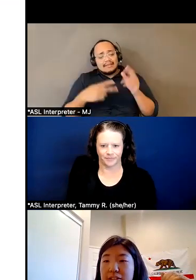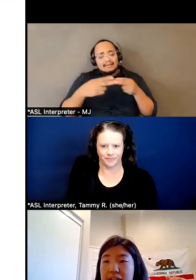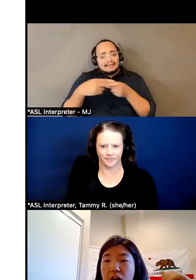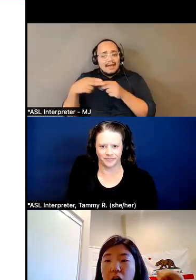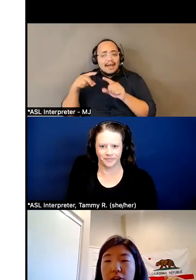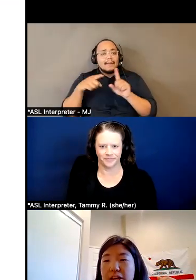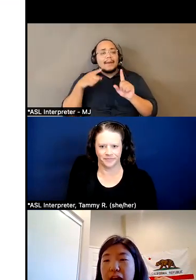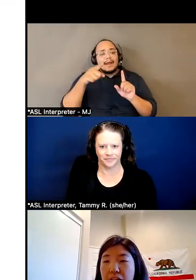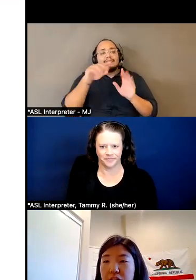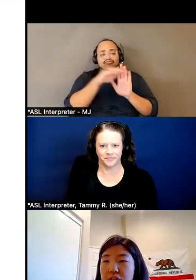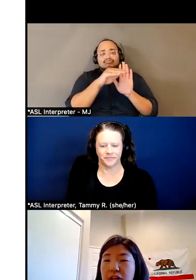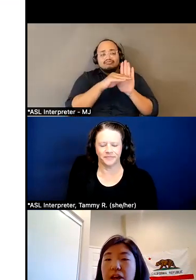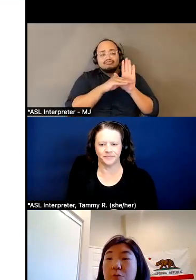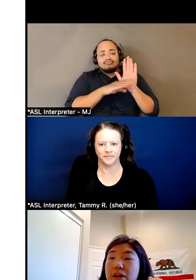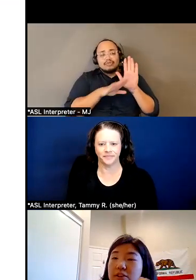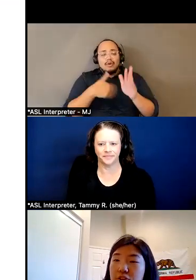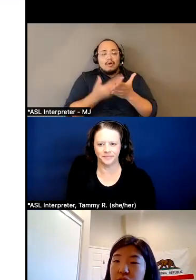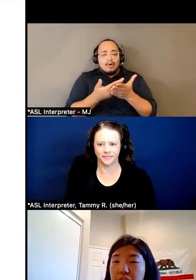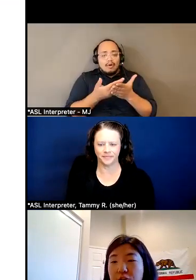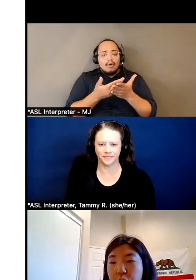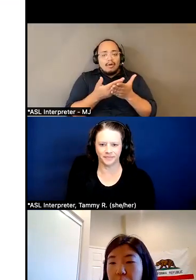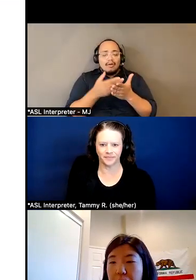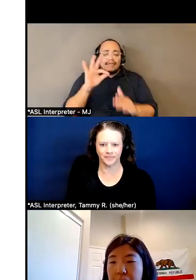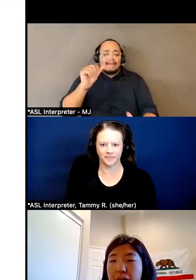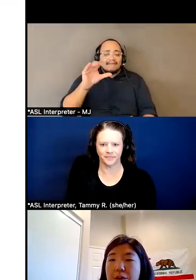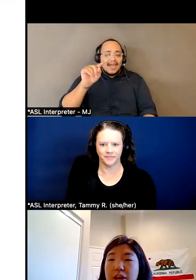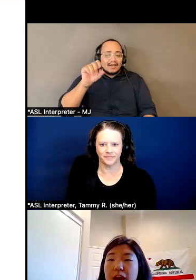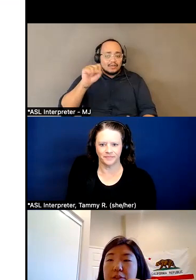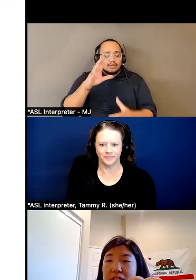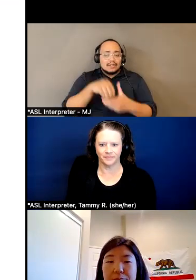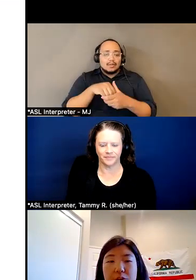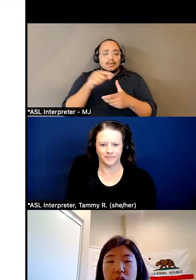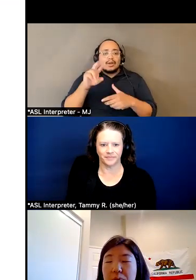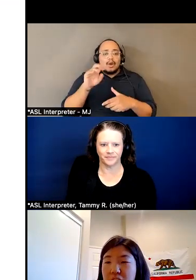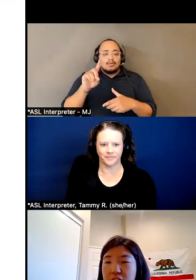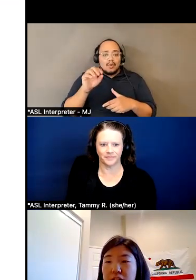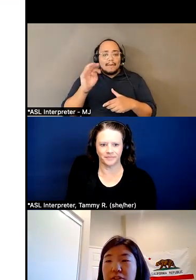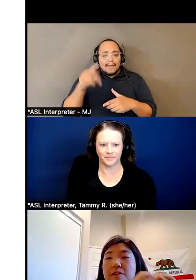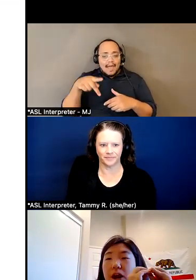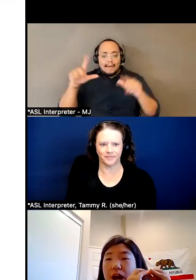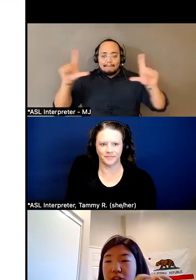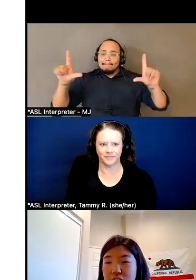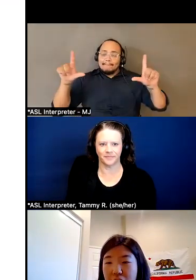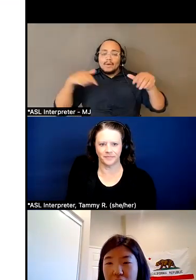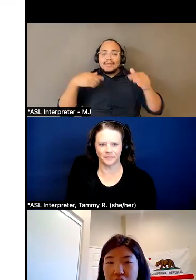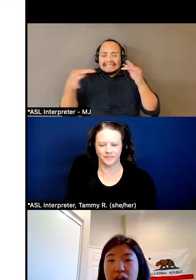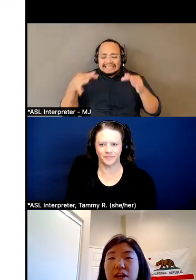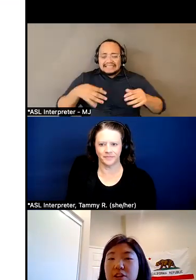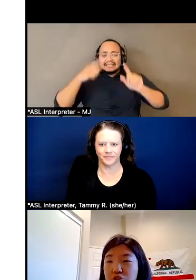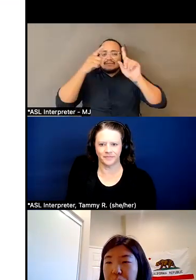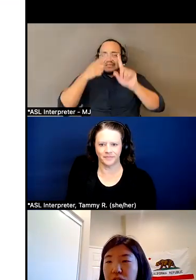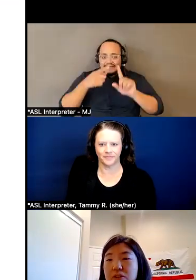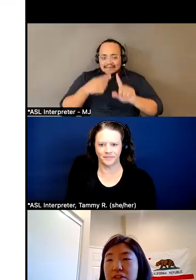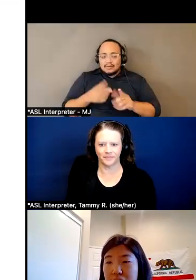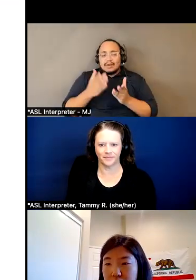it does list all of the actors that we include in our roadmap. And we have specific recommendations for how each actor